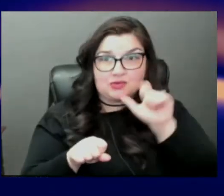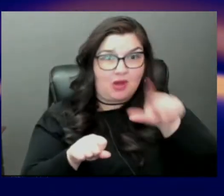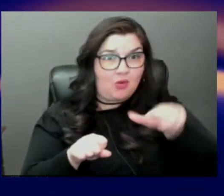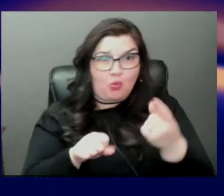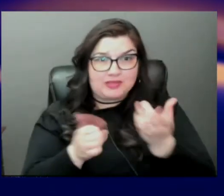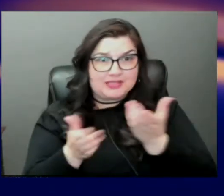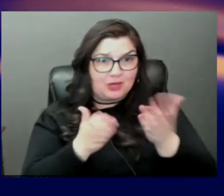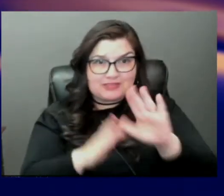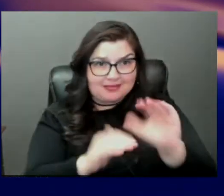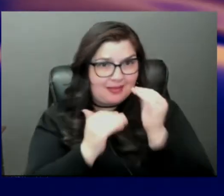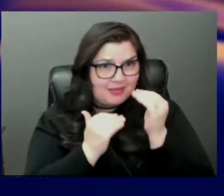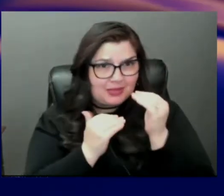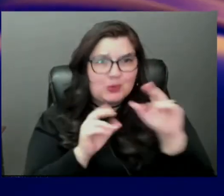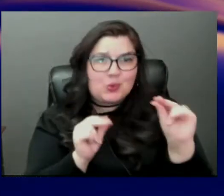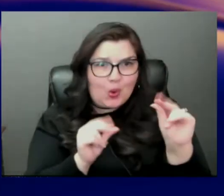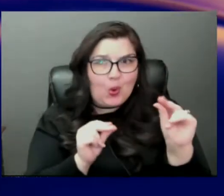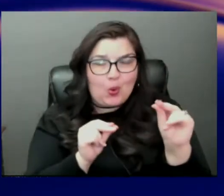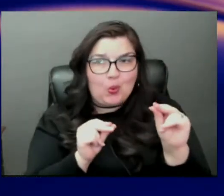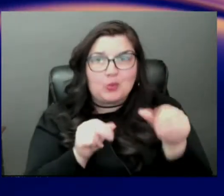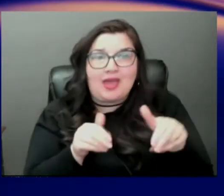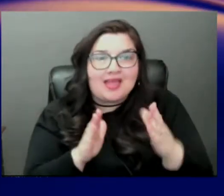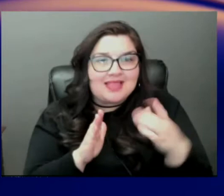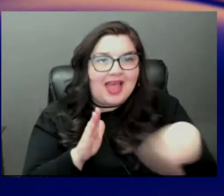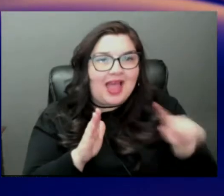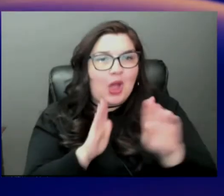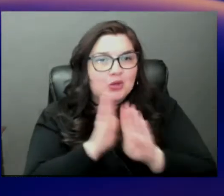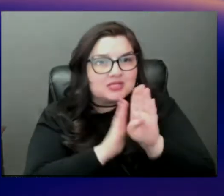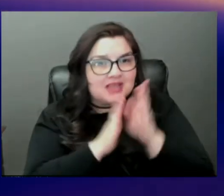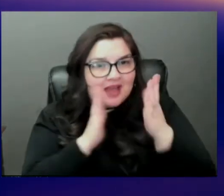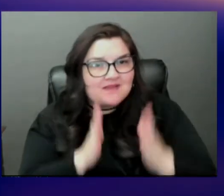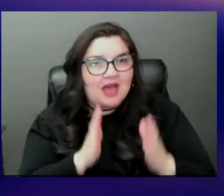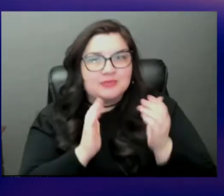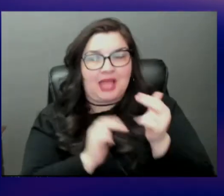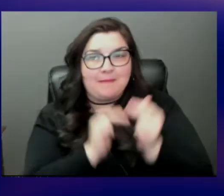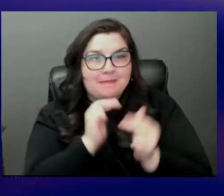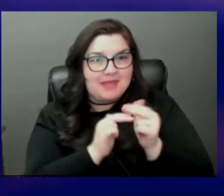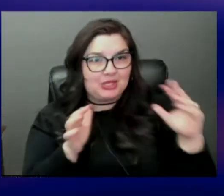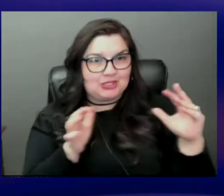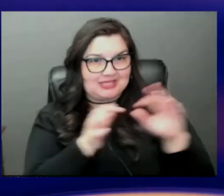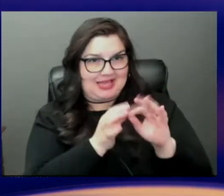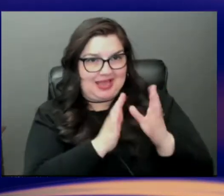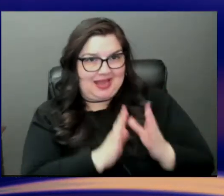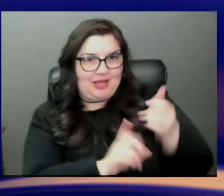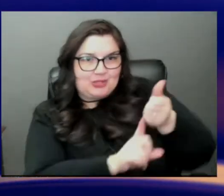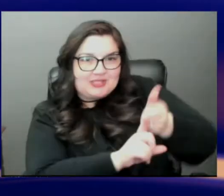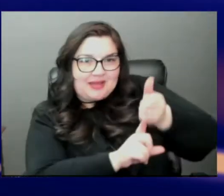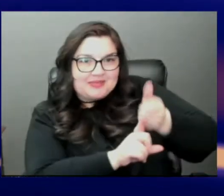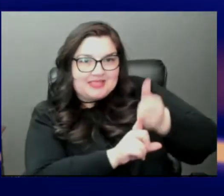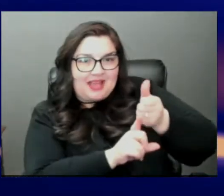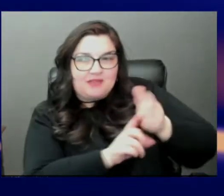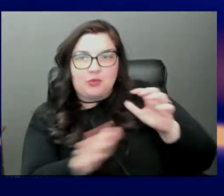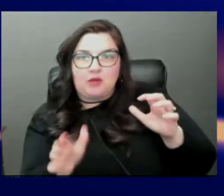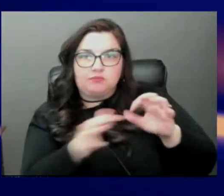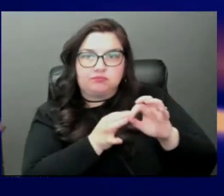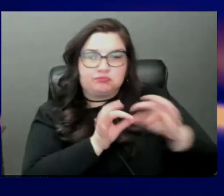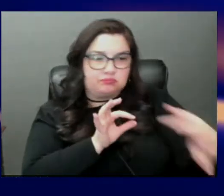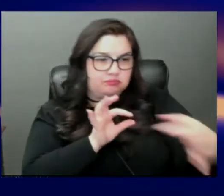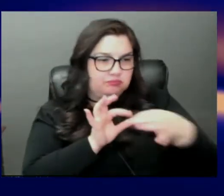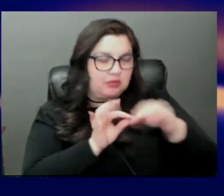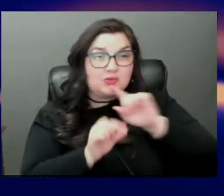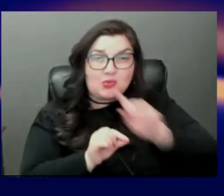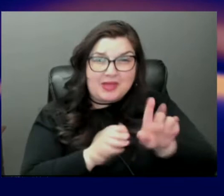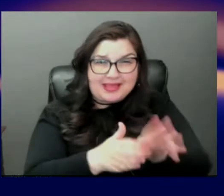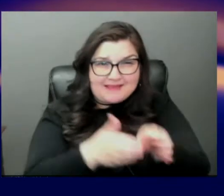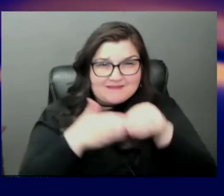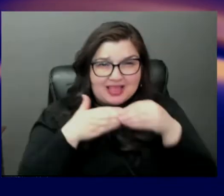it in a way that allows developers to build connectors themselves for data stores that they want to connect to. So it's a very flexible connector